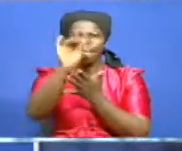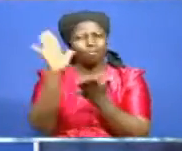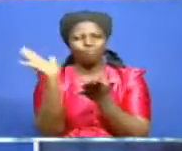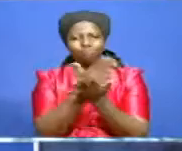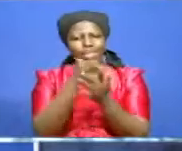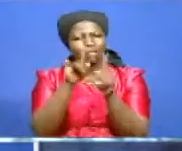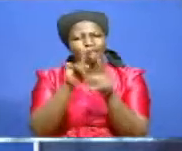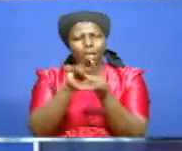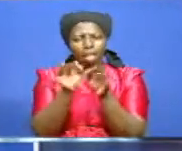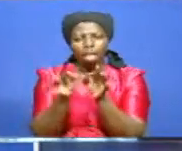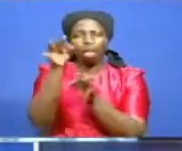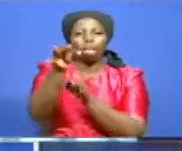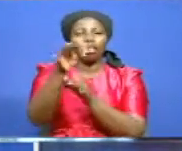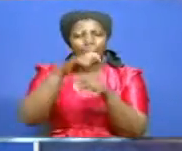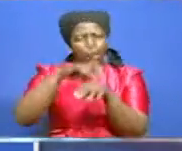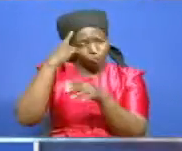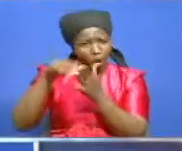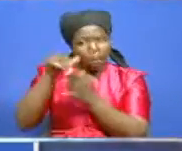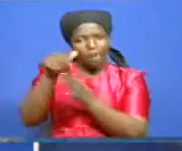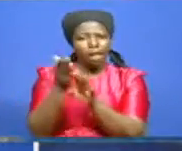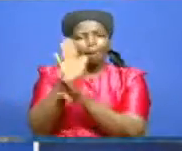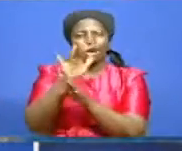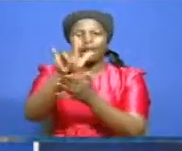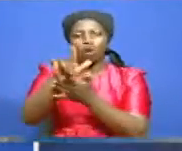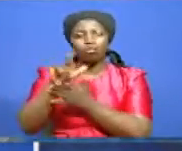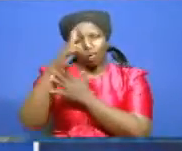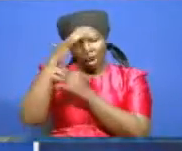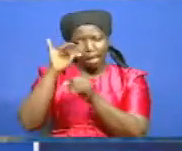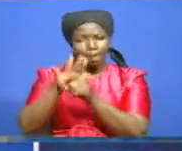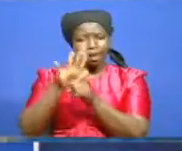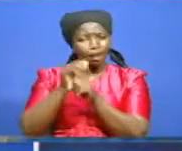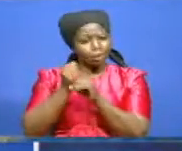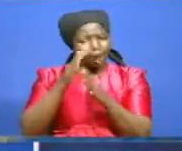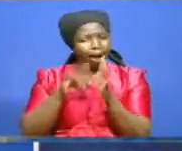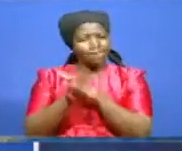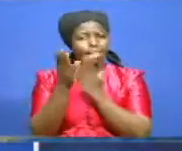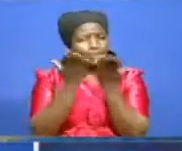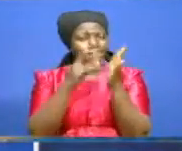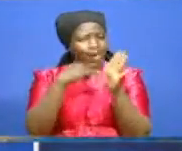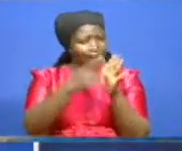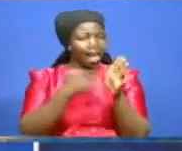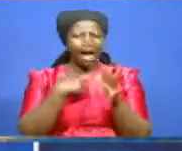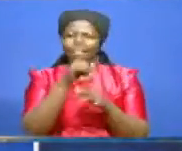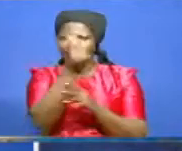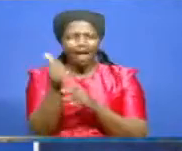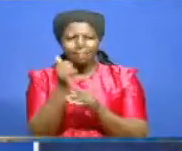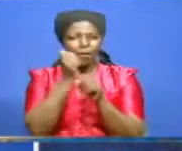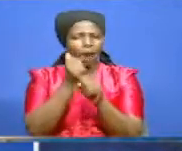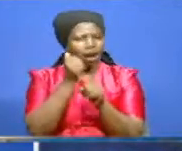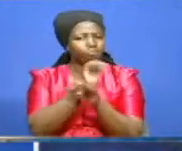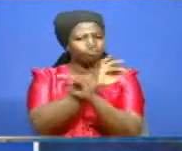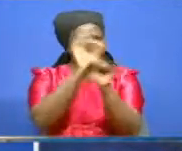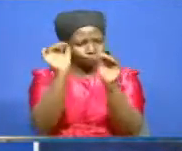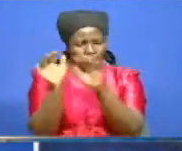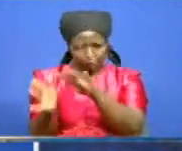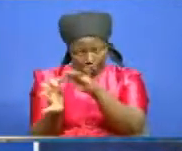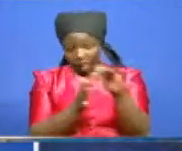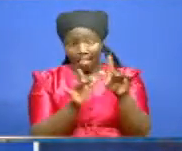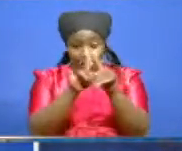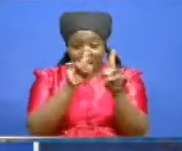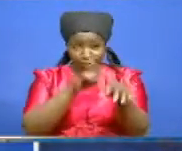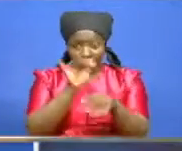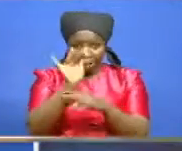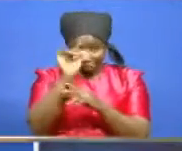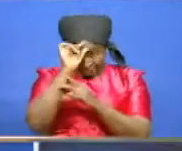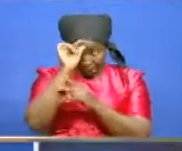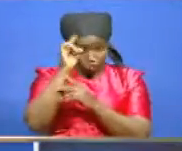extend the loan repayment period, as many workers in the service industry have no other sources of income. At the same time, he called on the